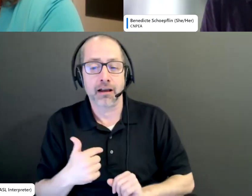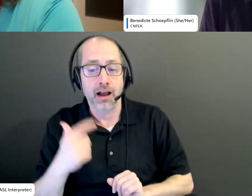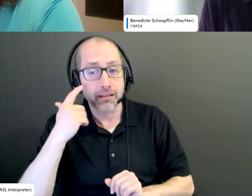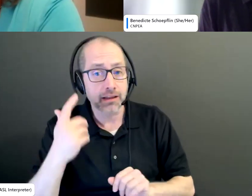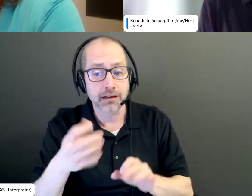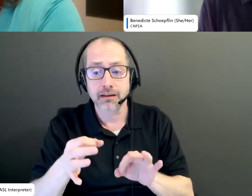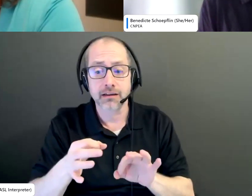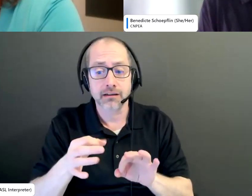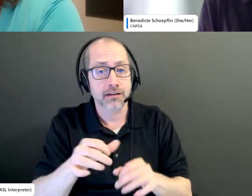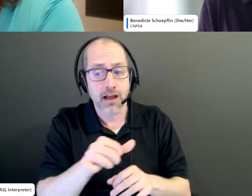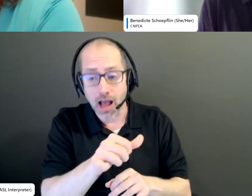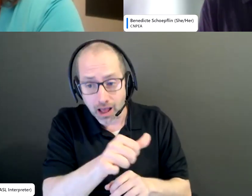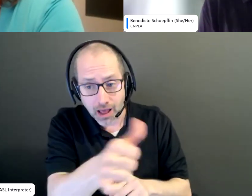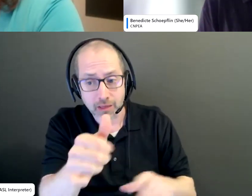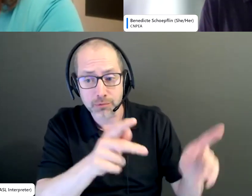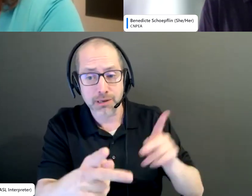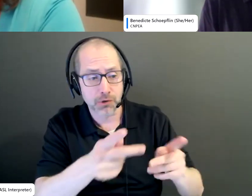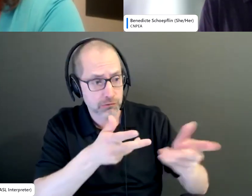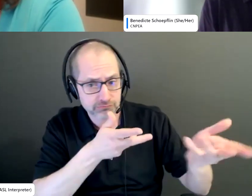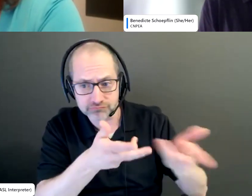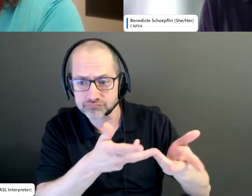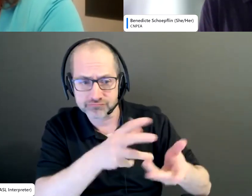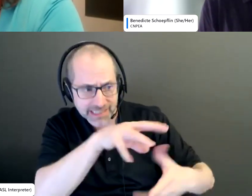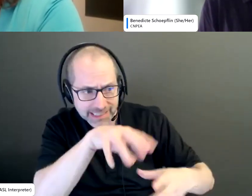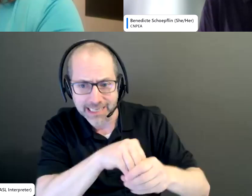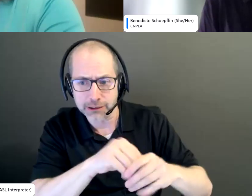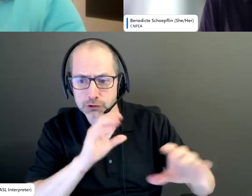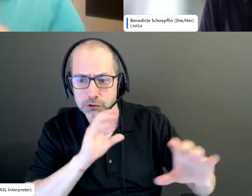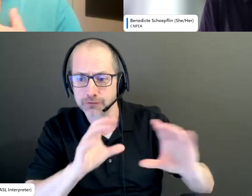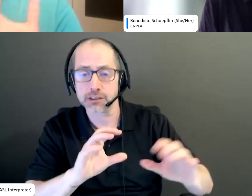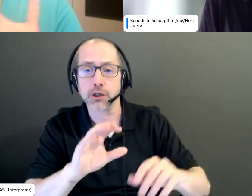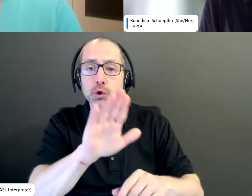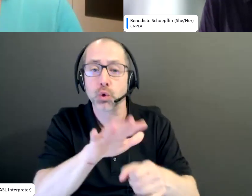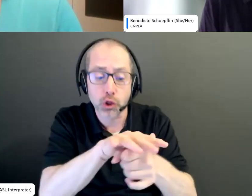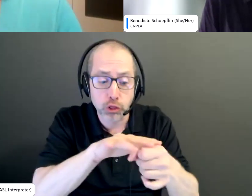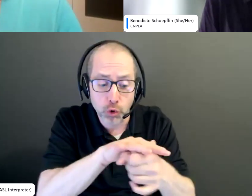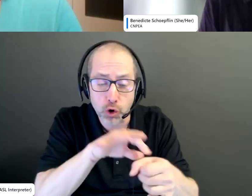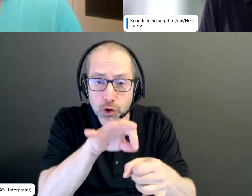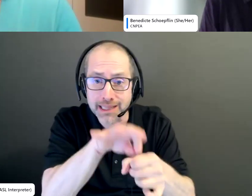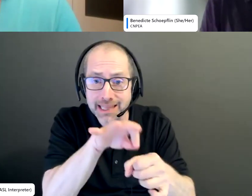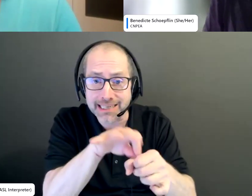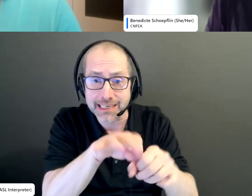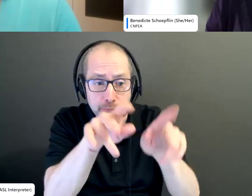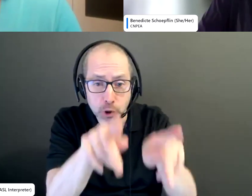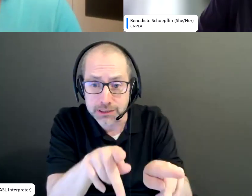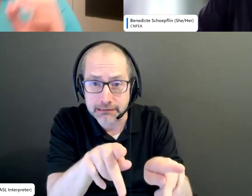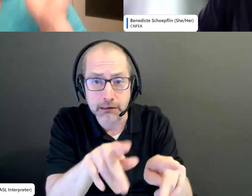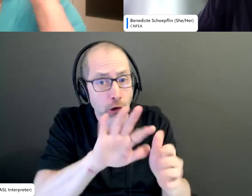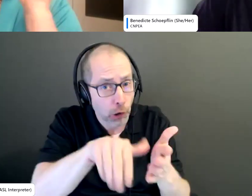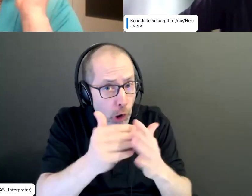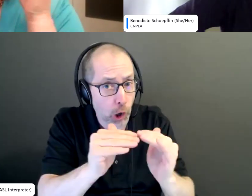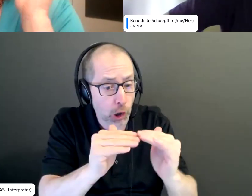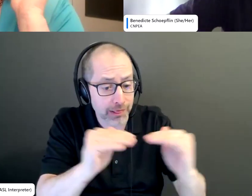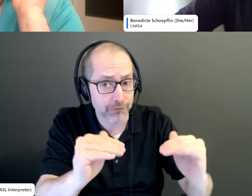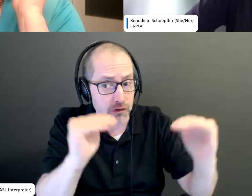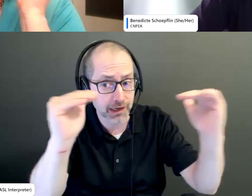is really important. So meet with your local elected officials, all levels of government. I think that there are common messages we can be communicating